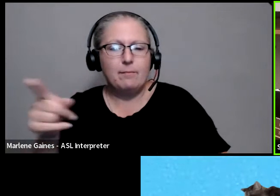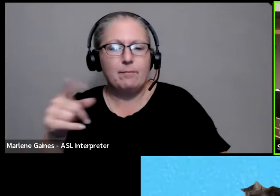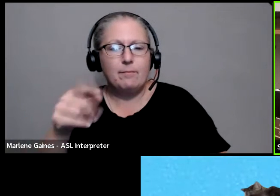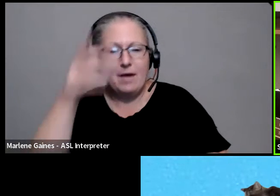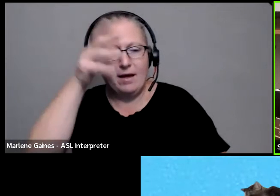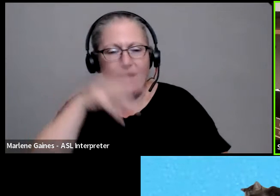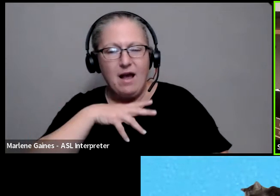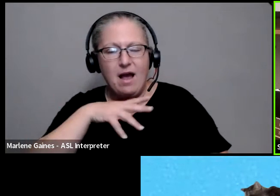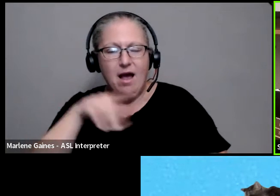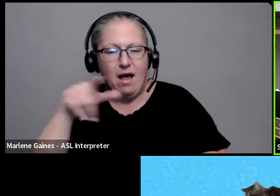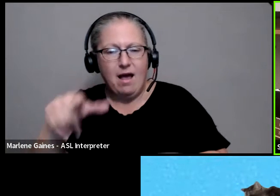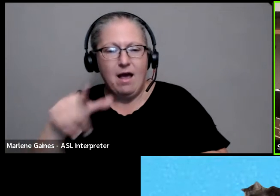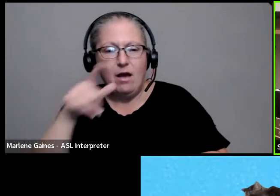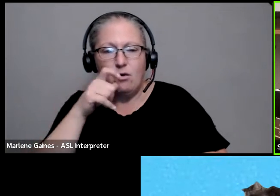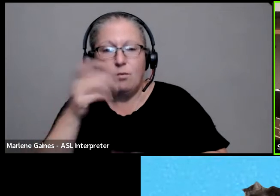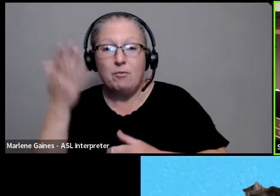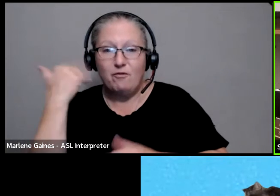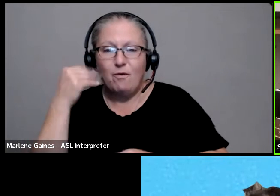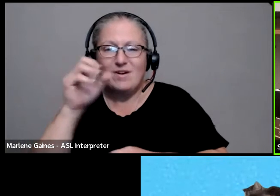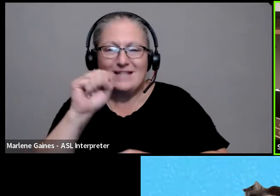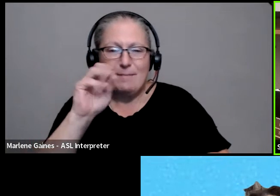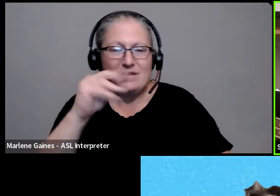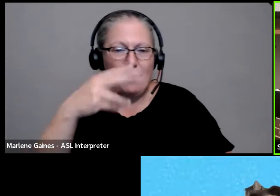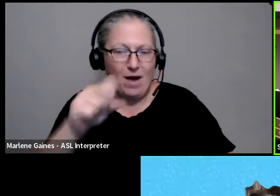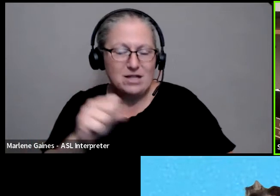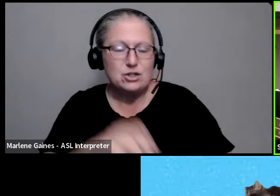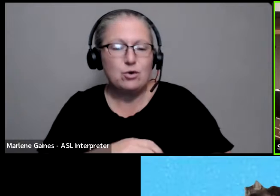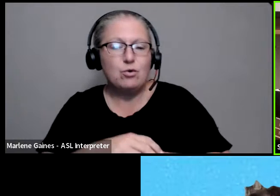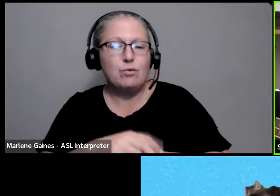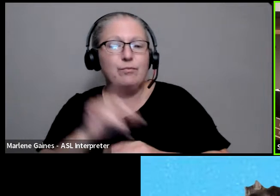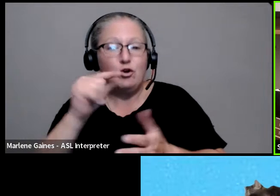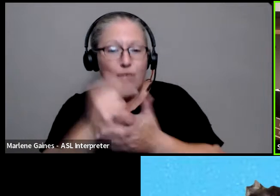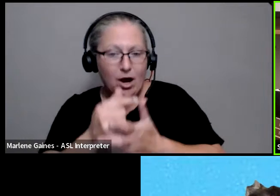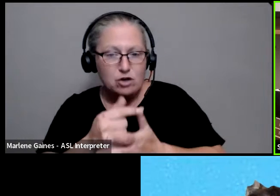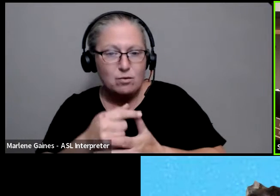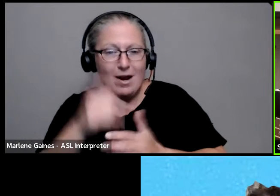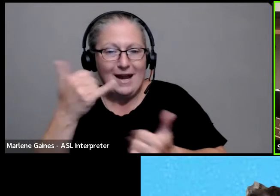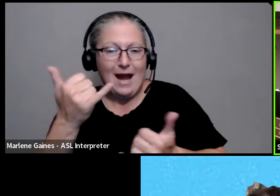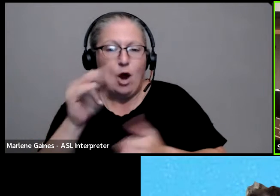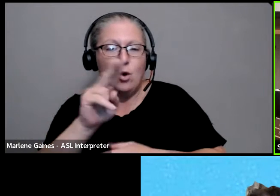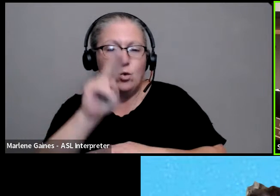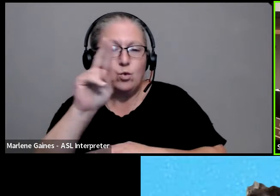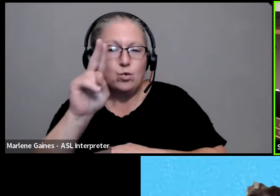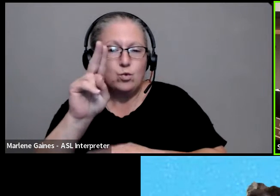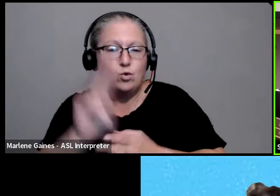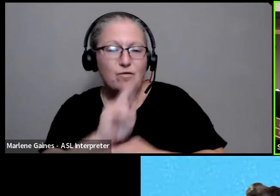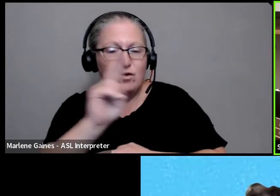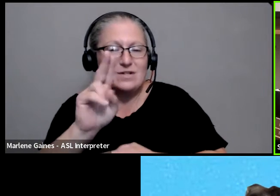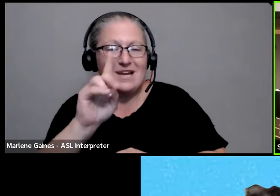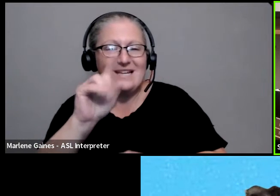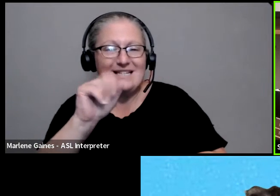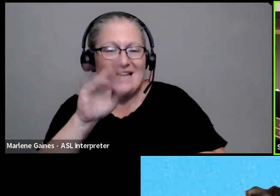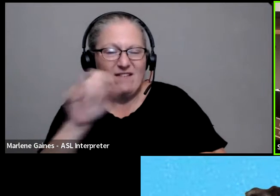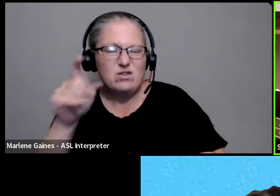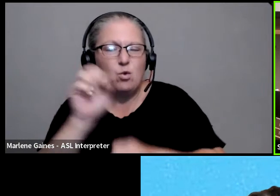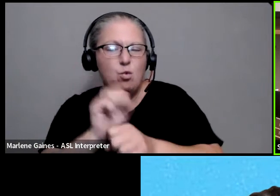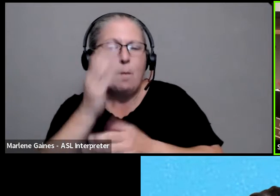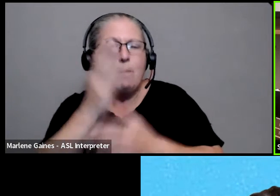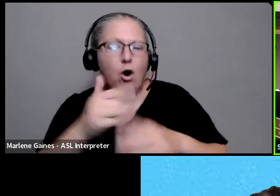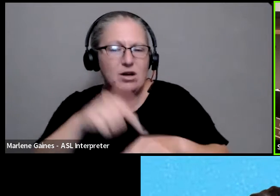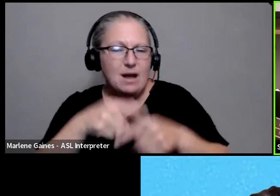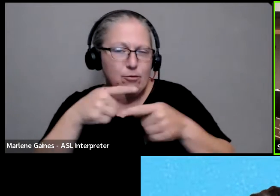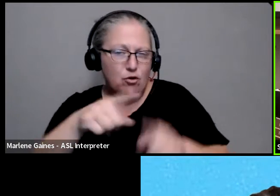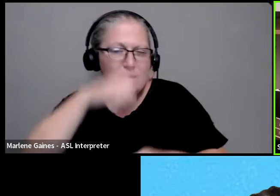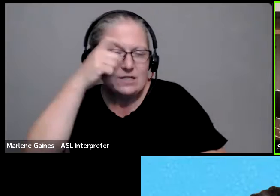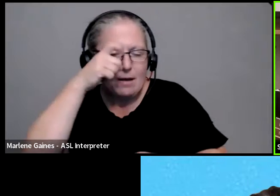there that went to San Mateo High School. He graduated. He's at UC Davis right now. He works part-time only during the summer. And